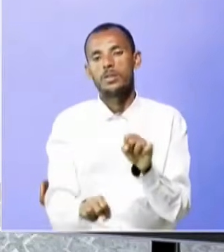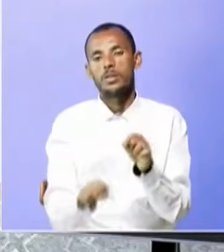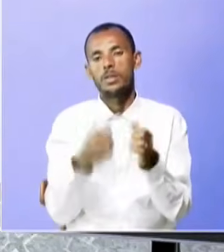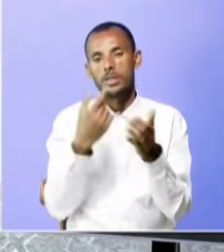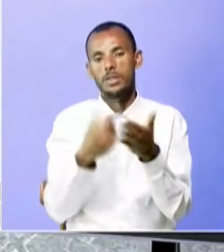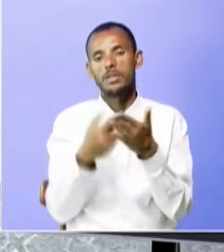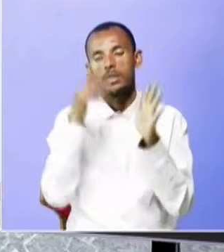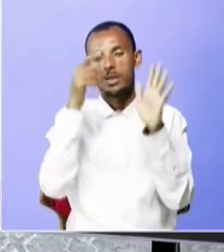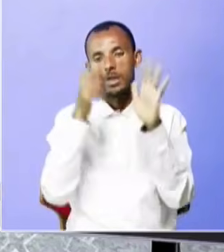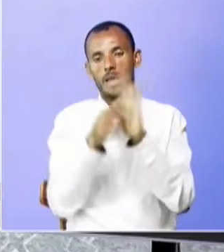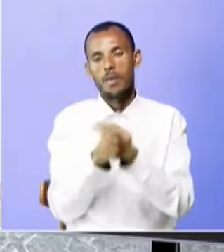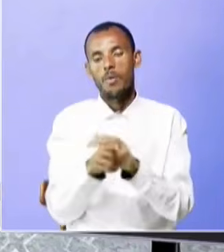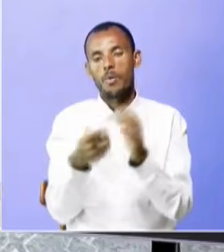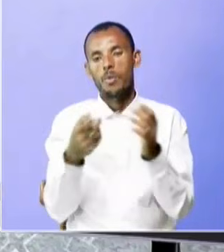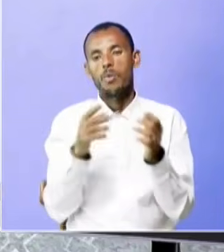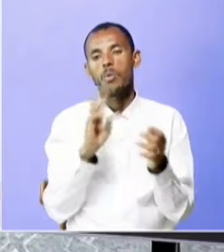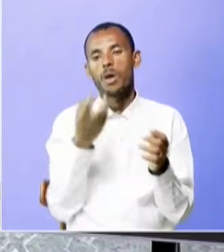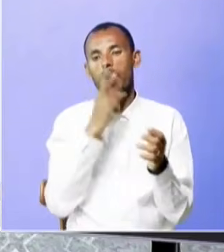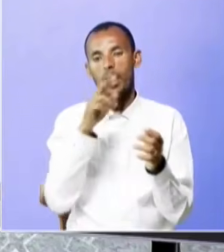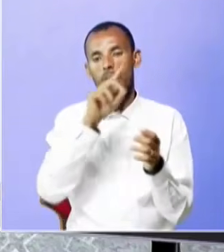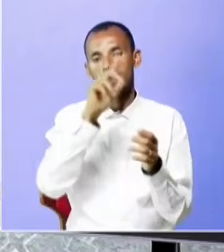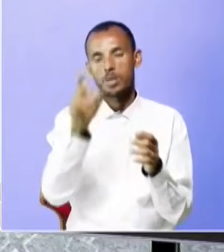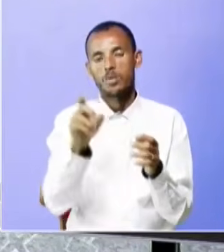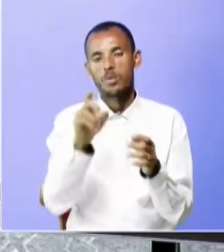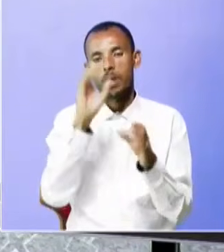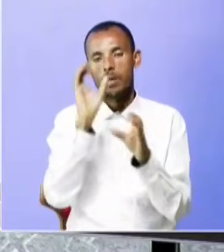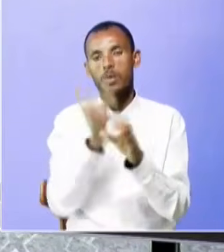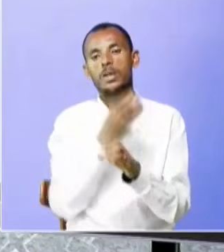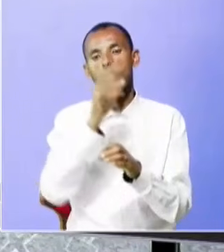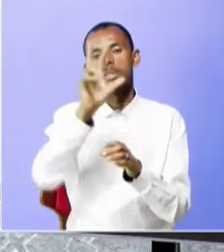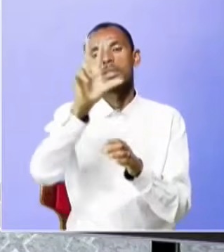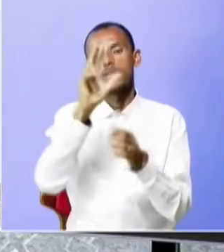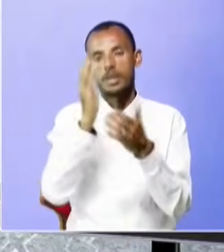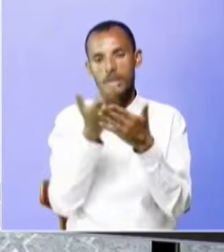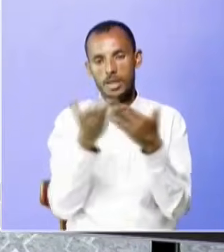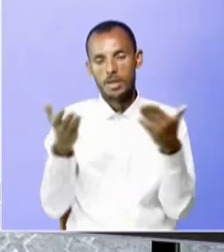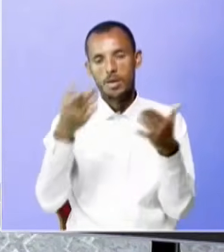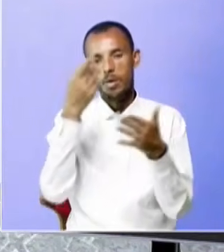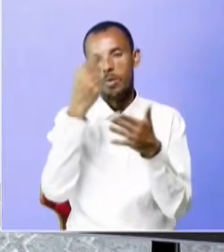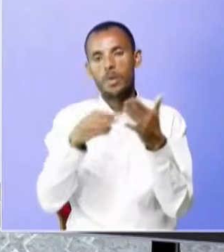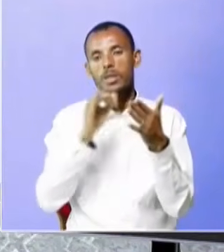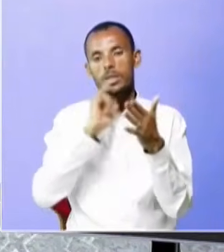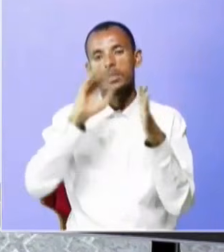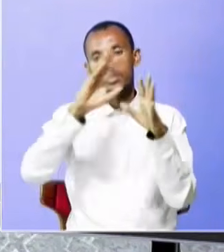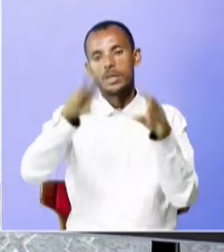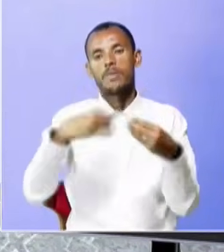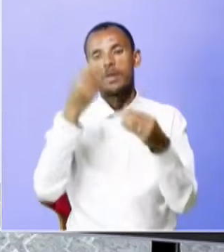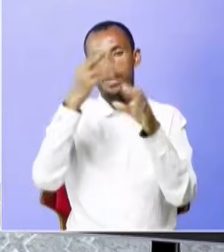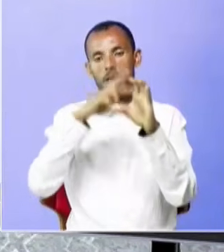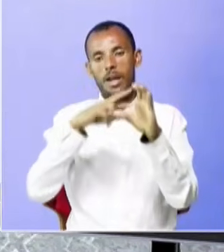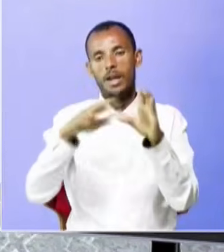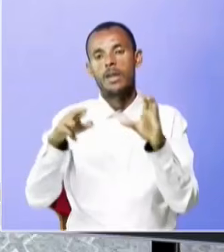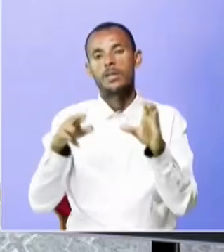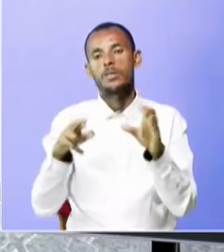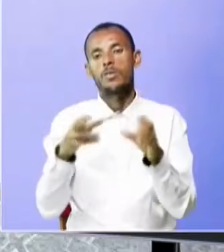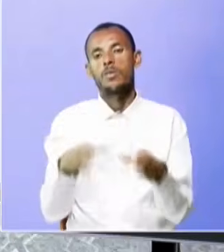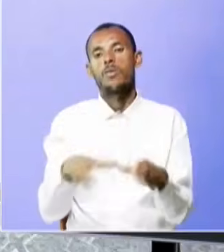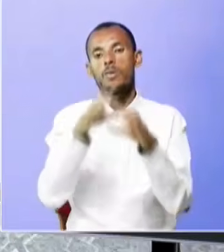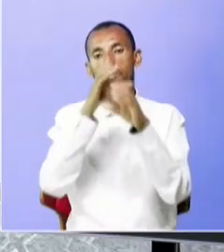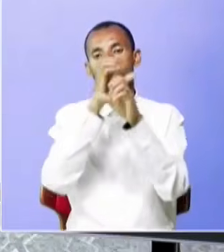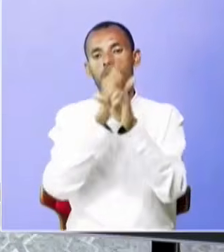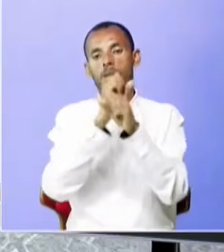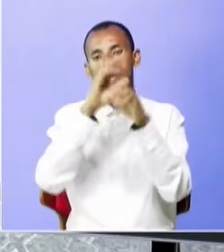this example, we are asked to calculate those three things. What is given, the radius of the cone is